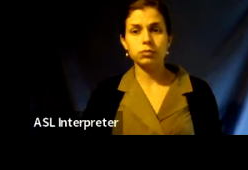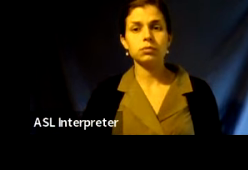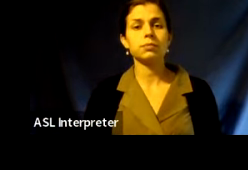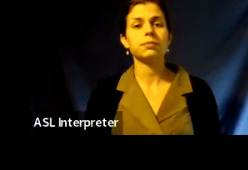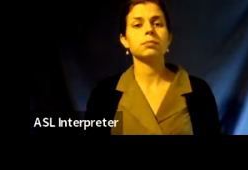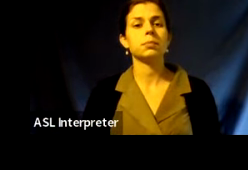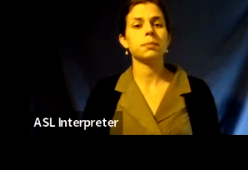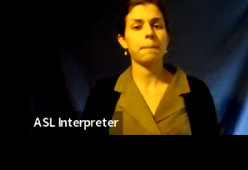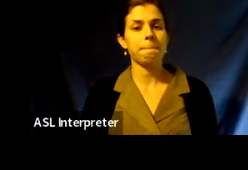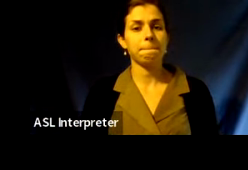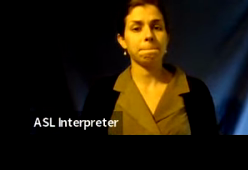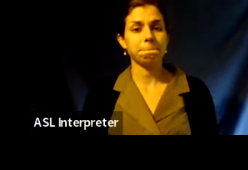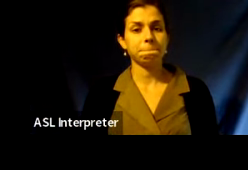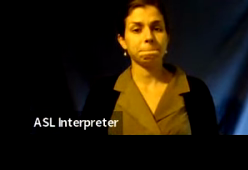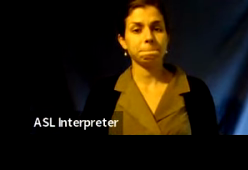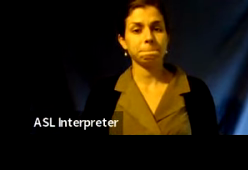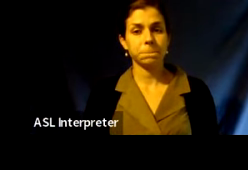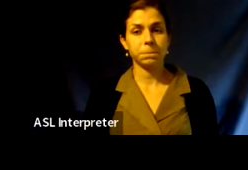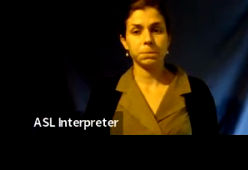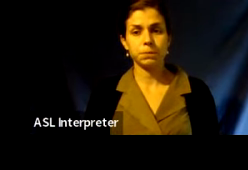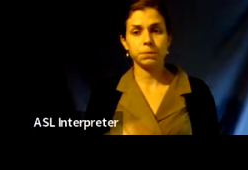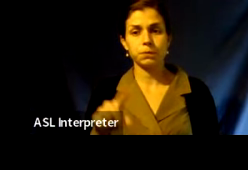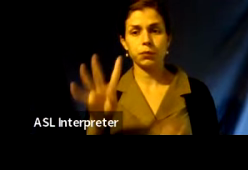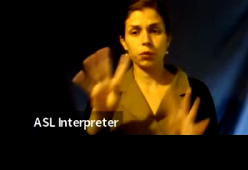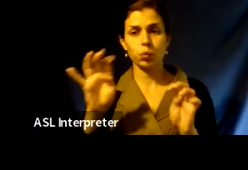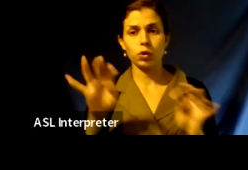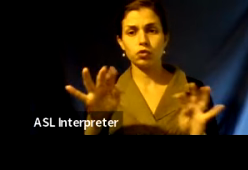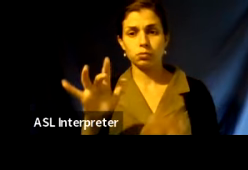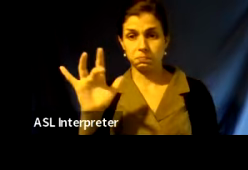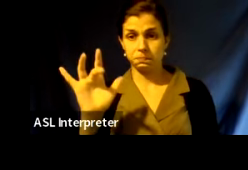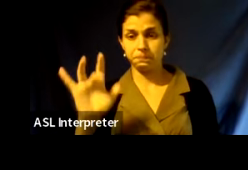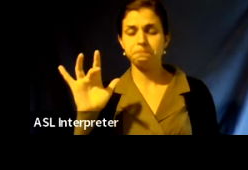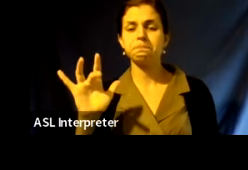and then selecting this questions icon right in the middle of the screen.